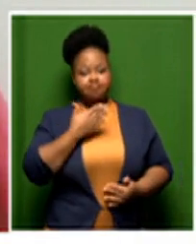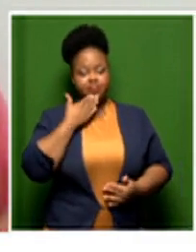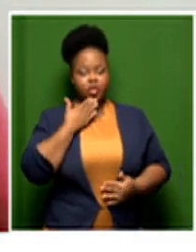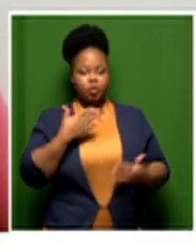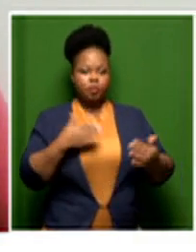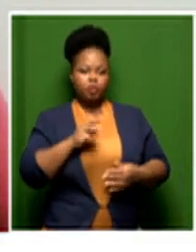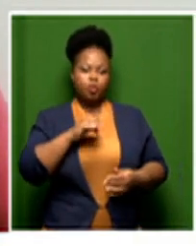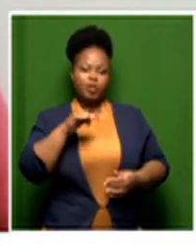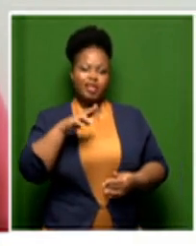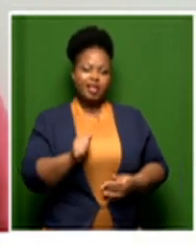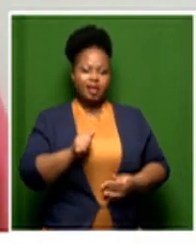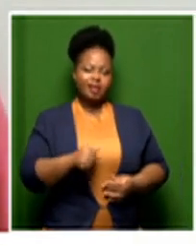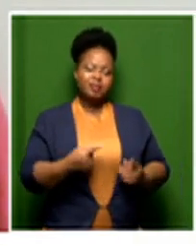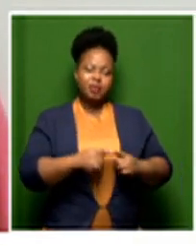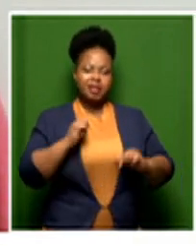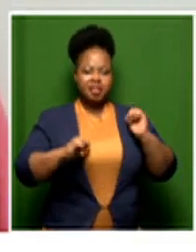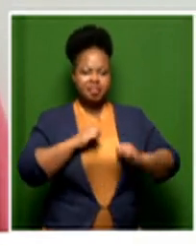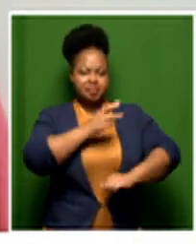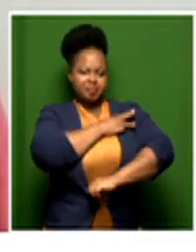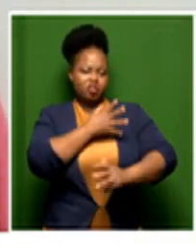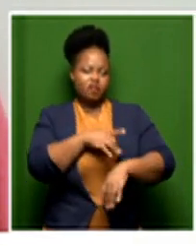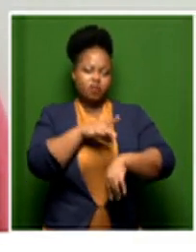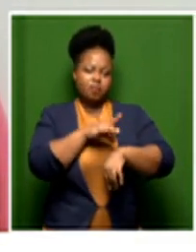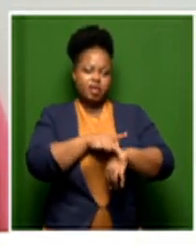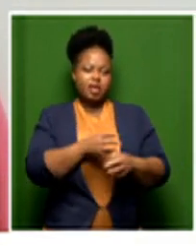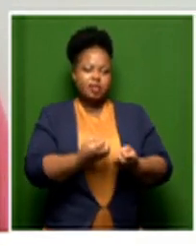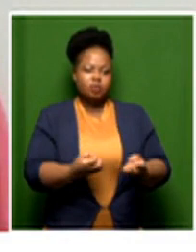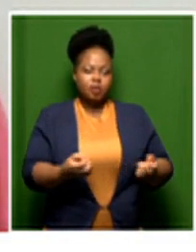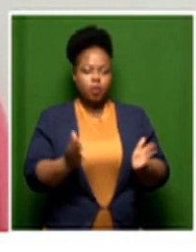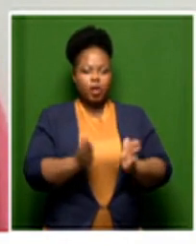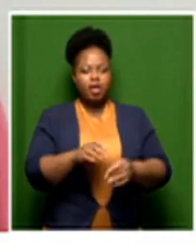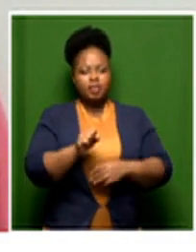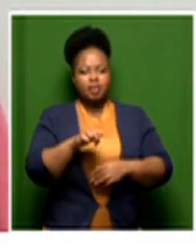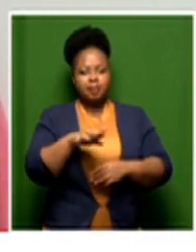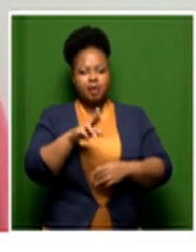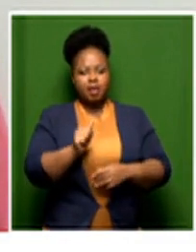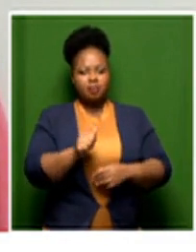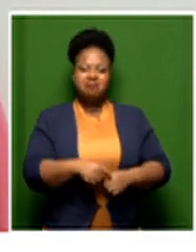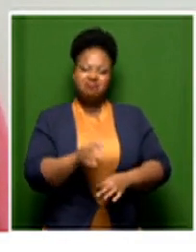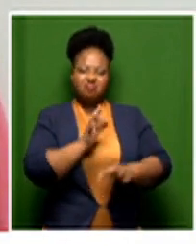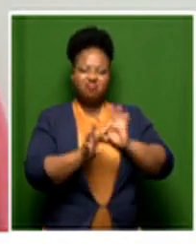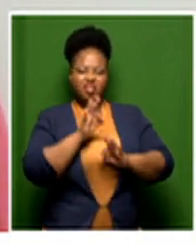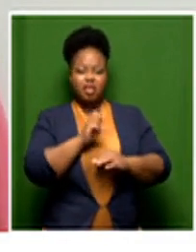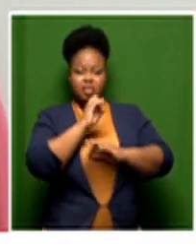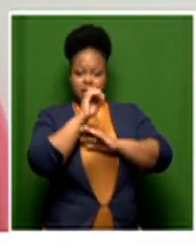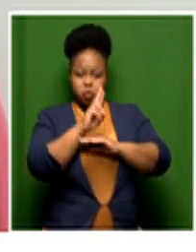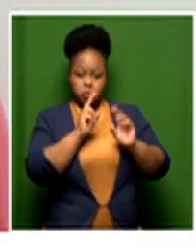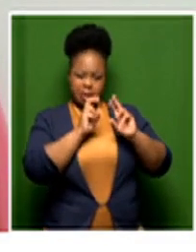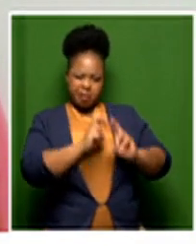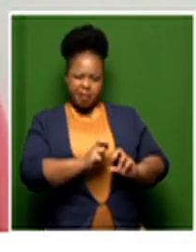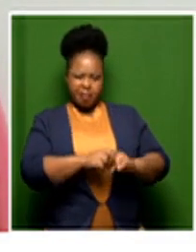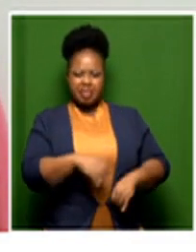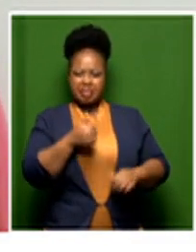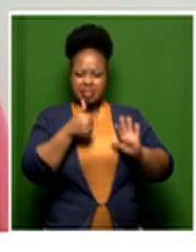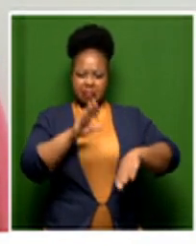much, Momeena Omarjee, Acting Manager for Medical Devices at SAHPRA, talking to us about the SIU probing 6